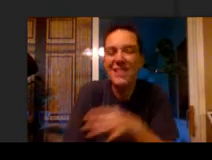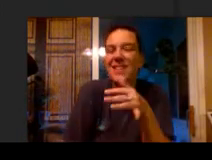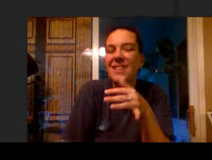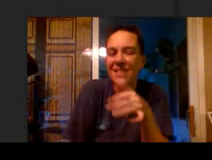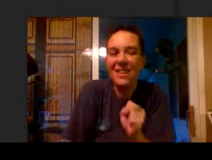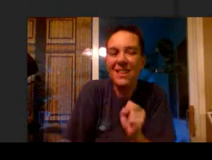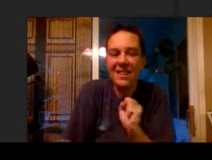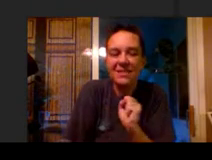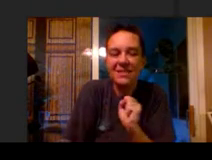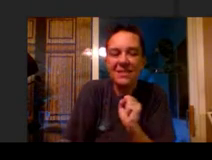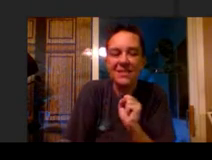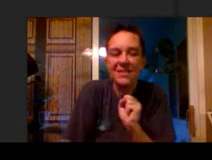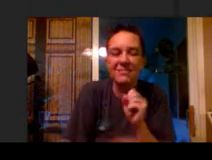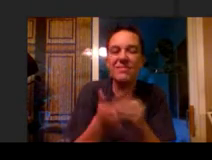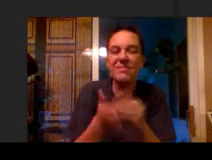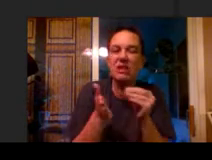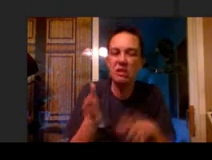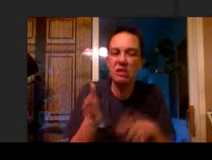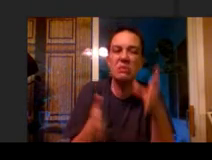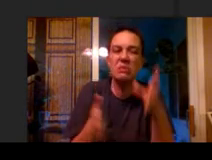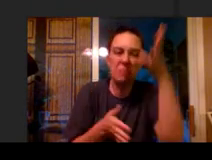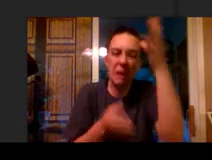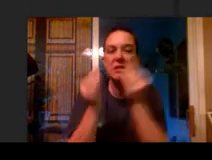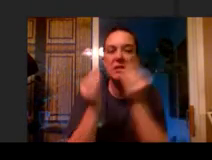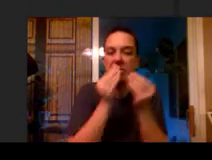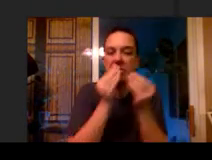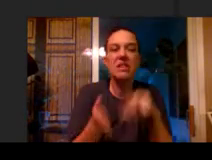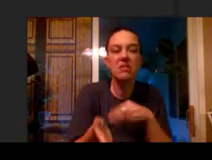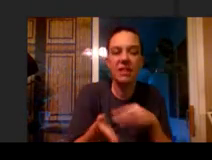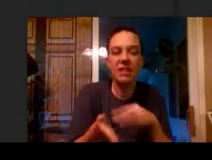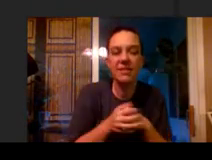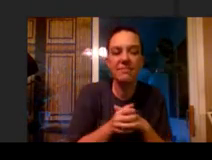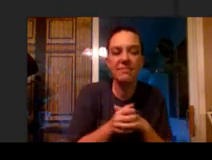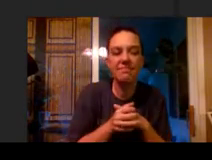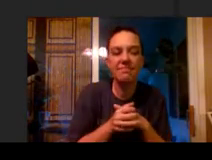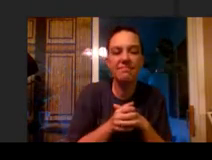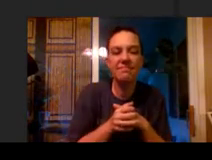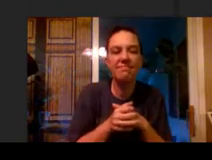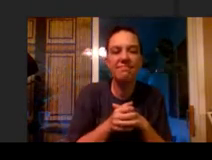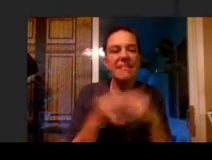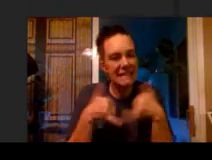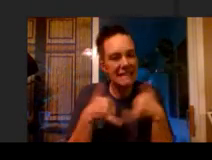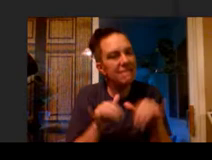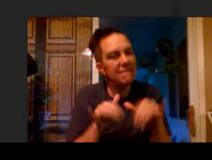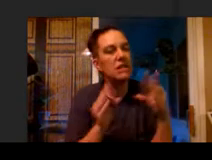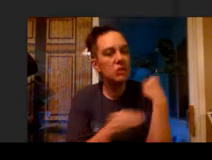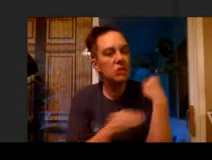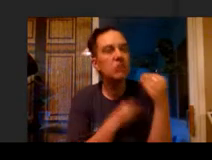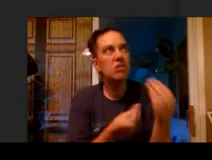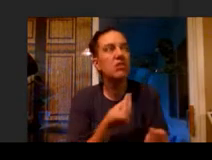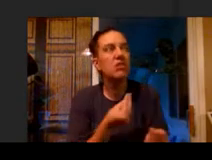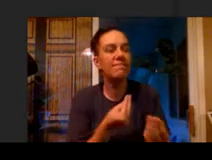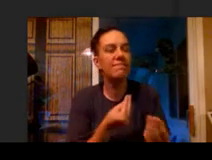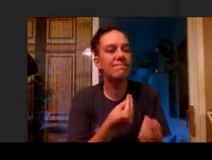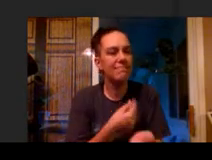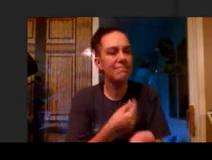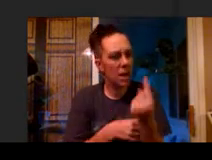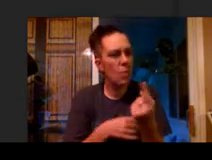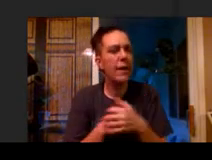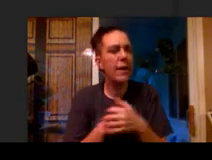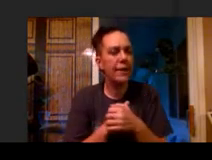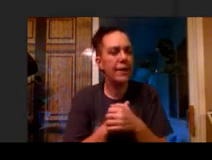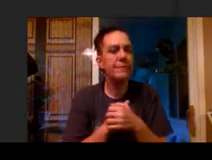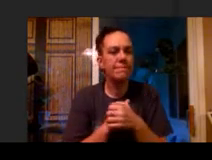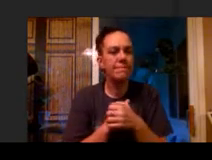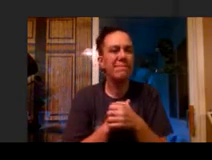said, the student-parent dinner dance, a silly tradition, and one that has outlived